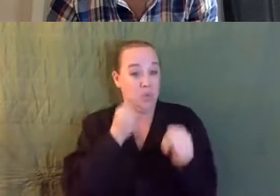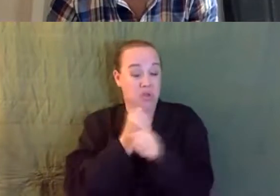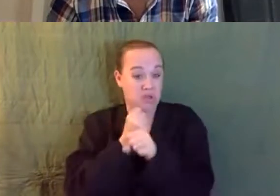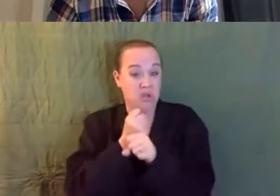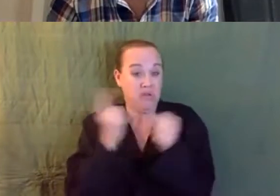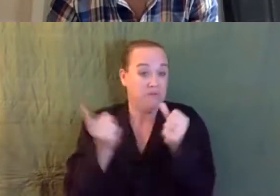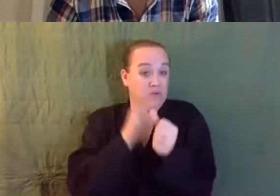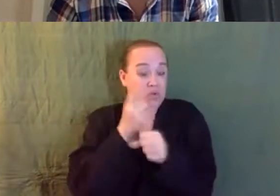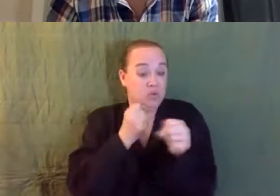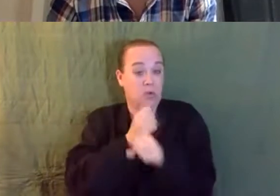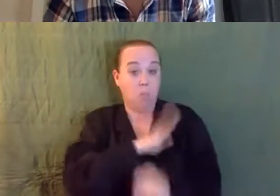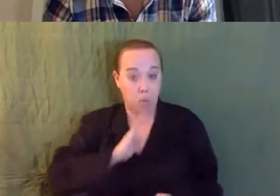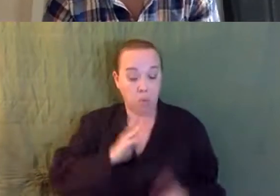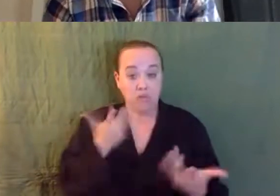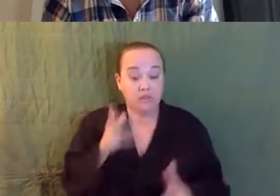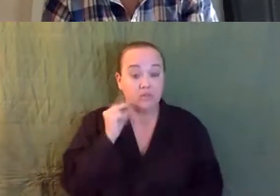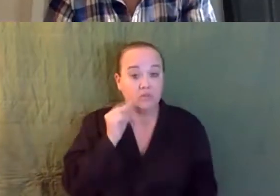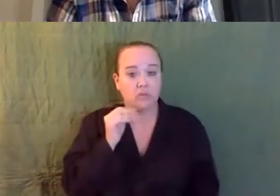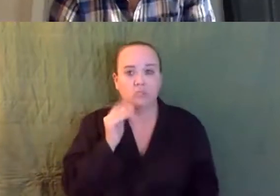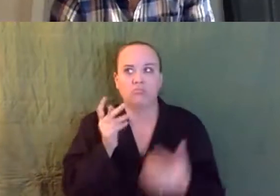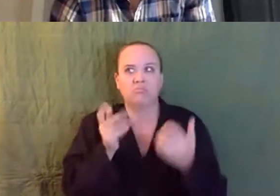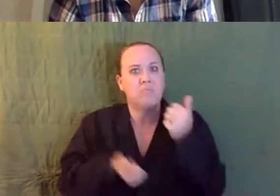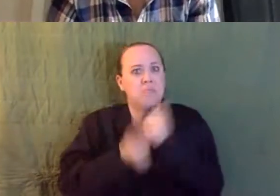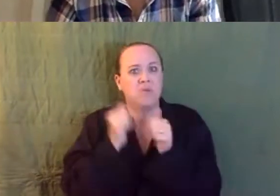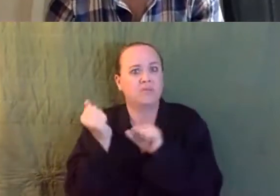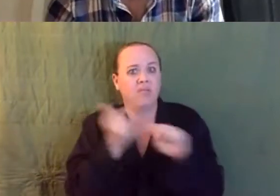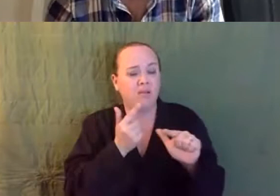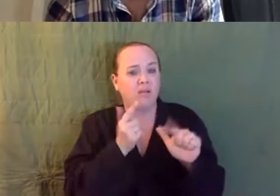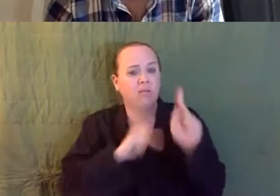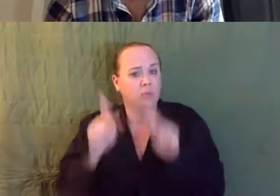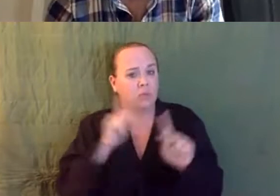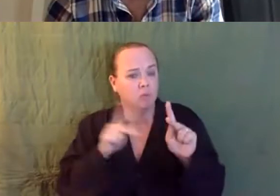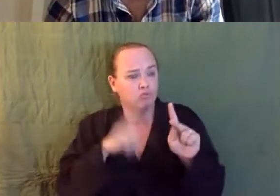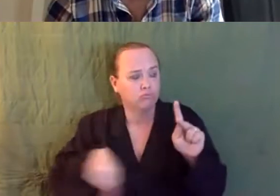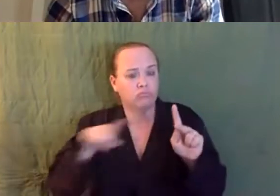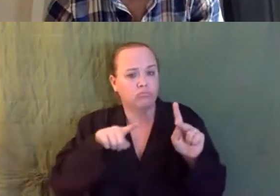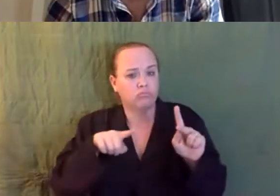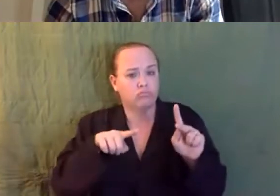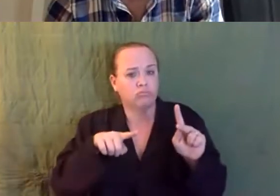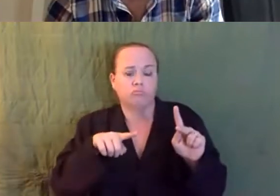board, almost all of the citizens to be heard were folks who were,